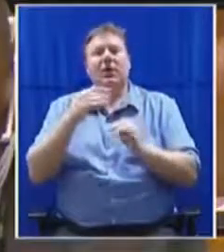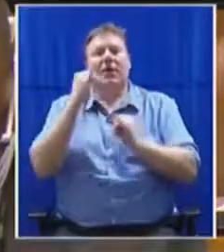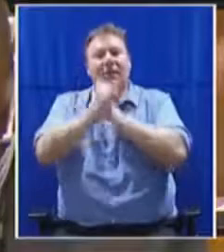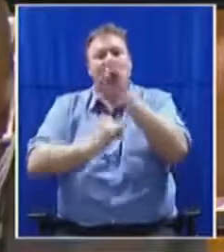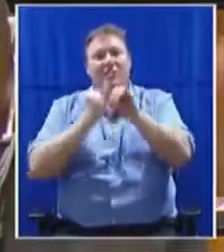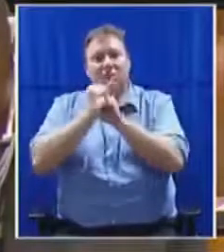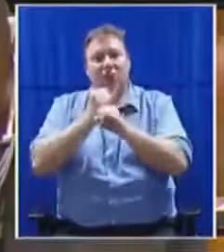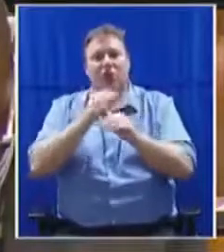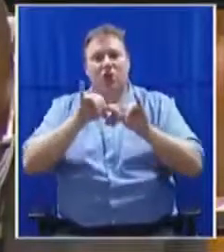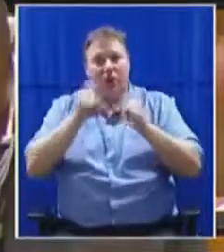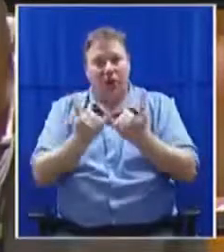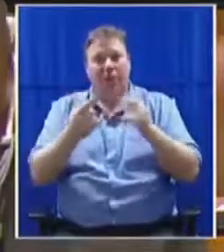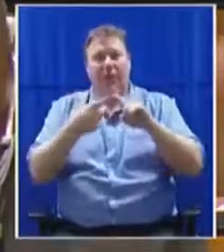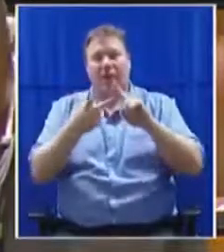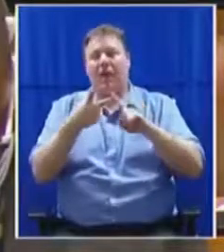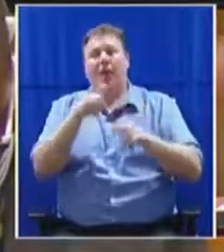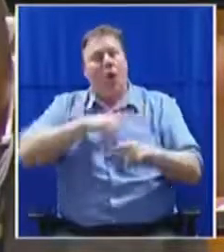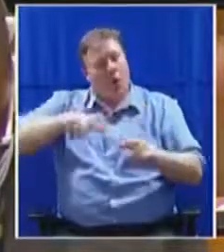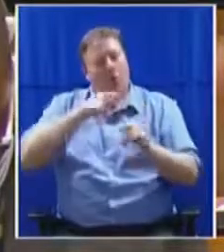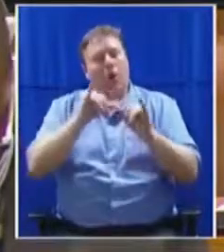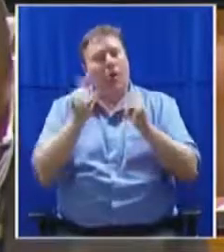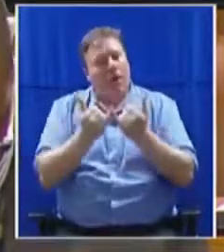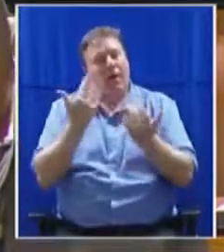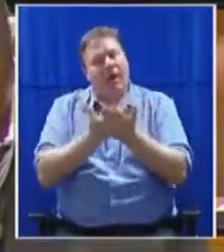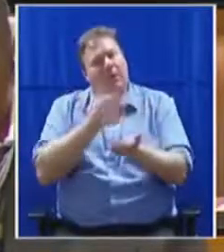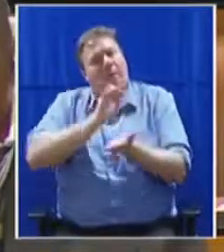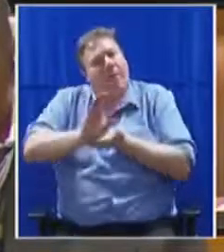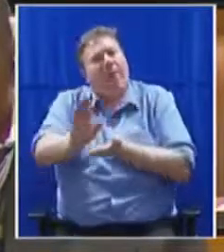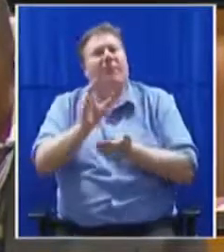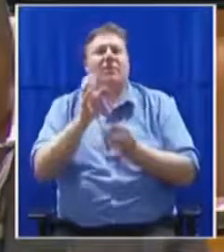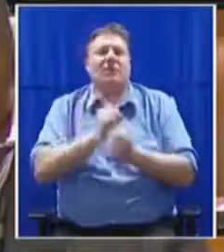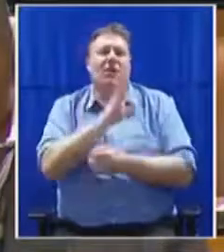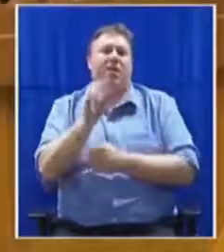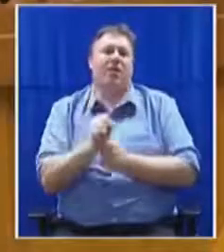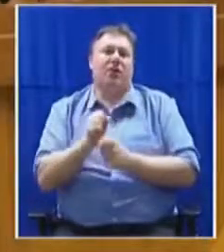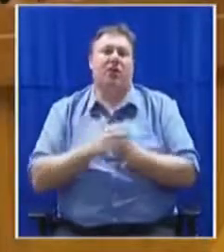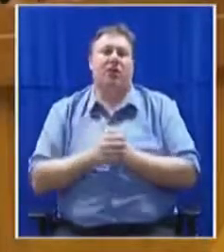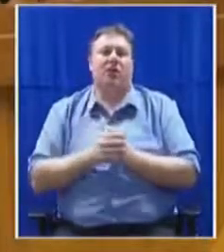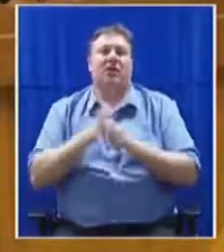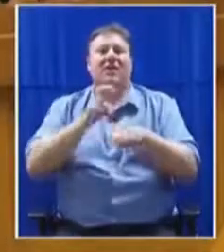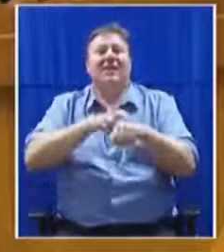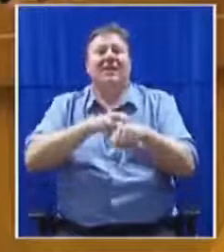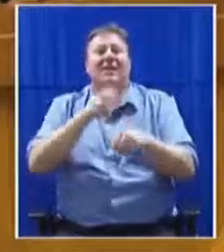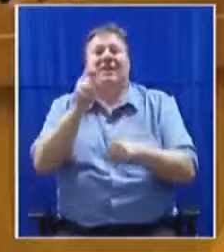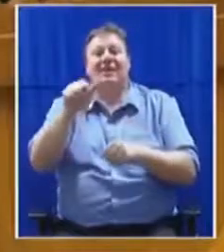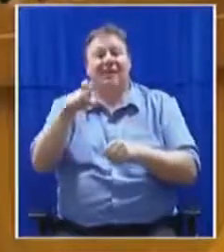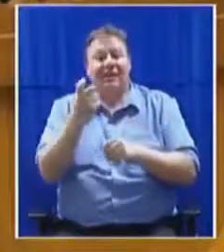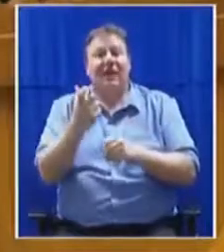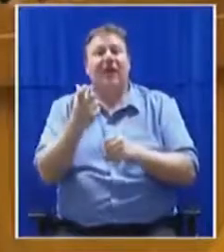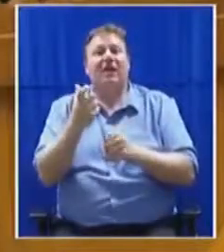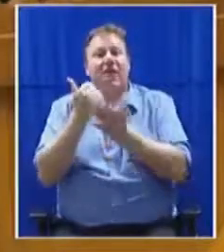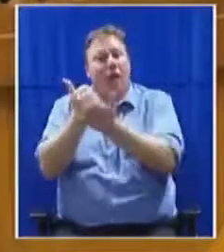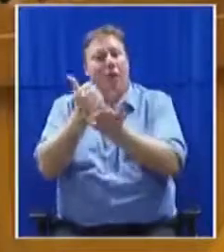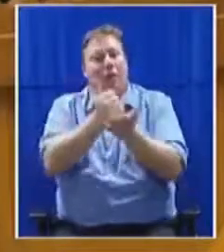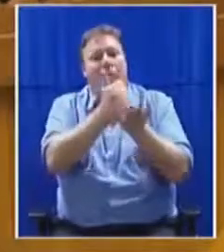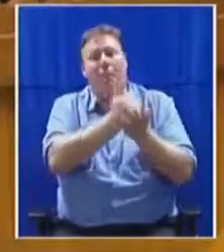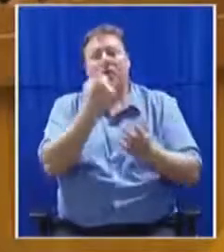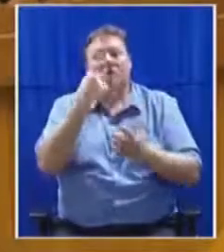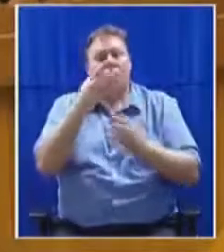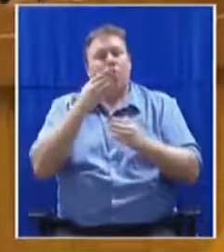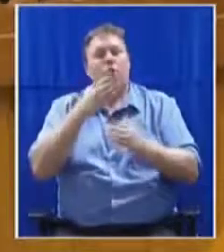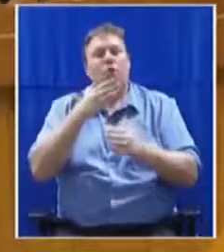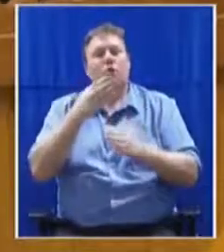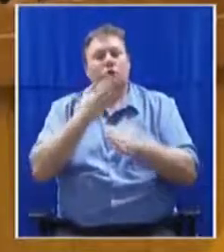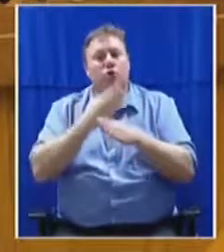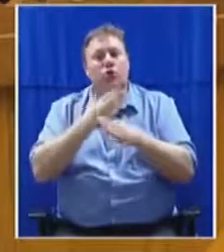domestic companies to invest in South Africa. We need to look at a tax incentive for our big job-creating sectors like manufacturing,